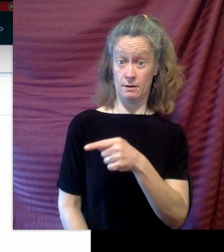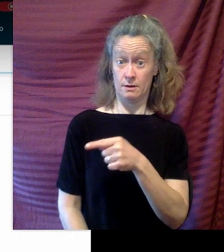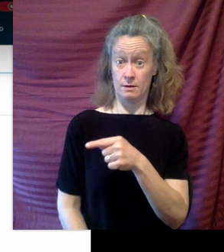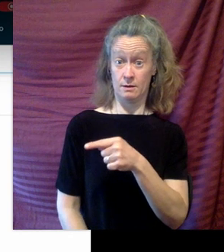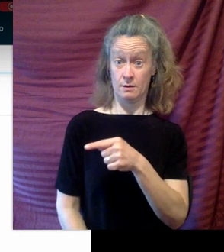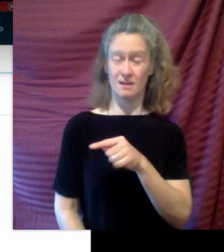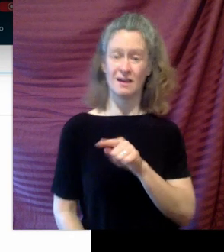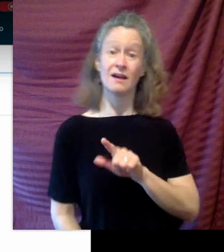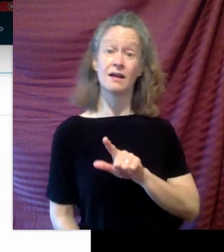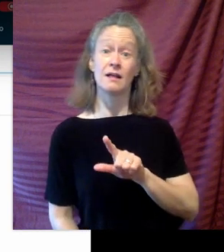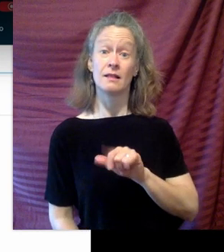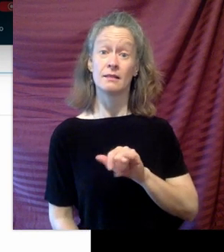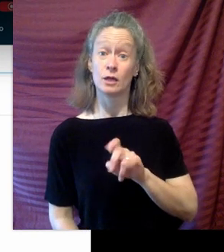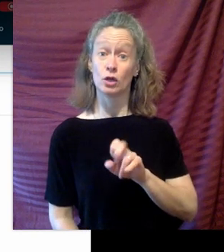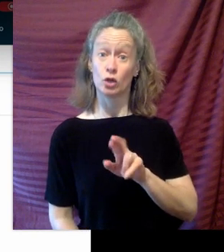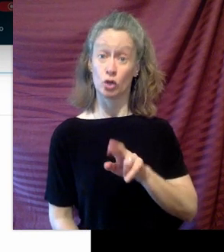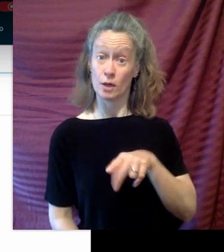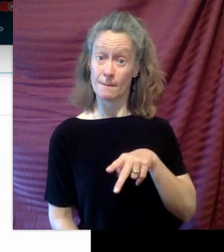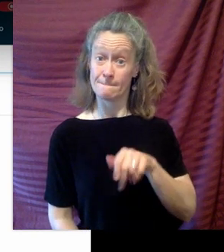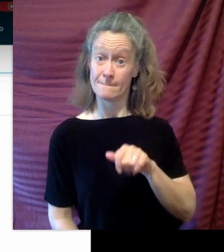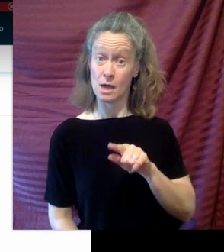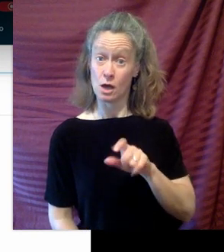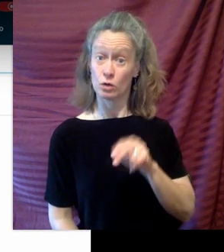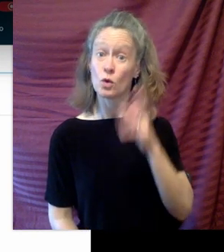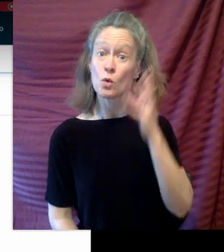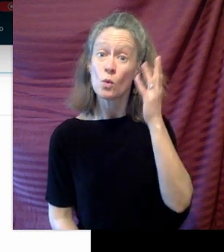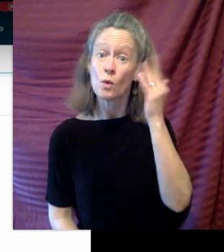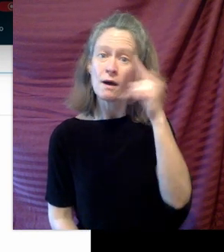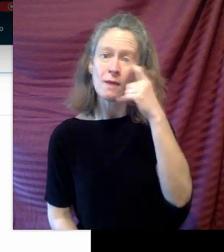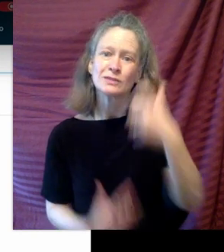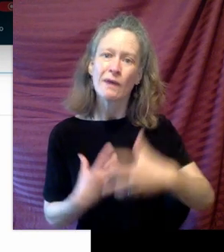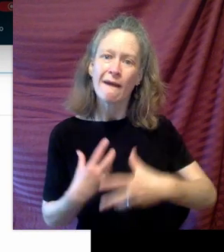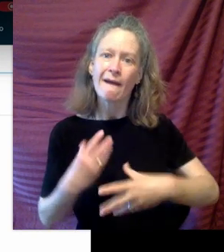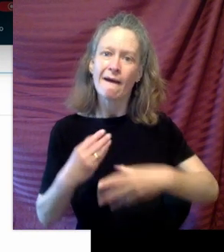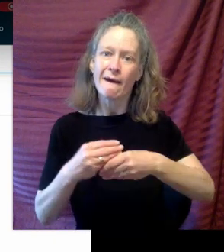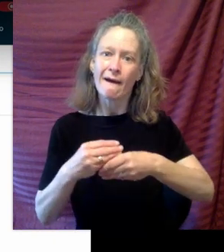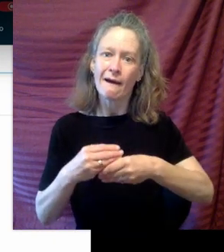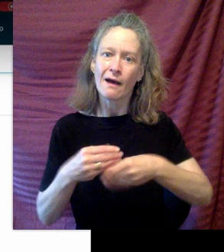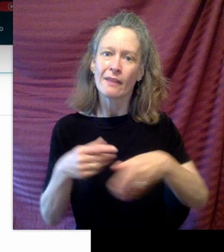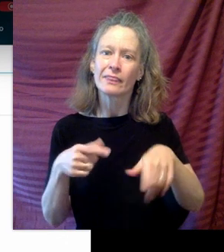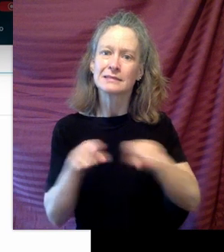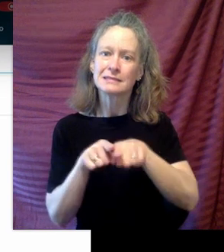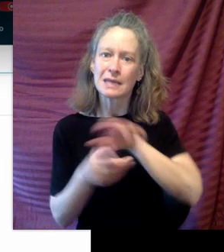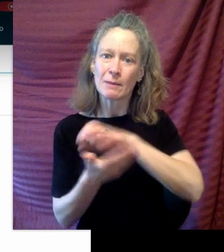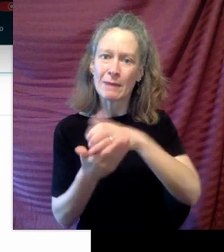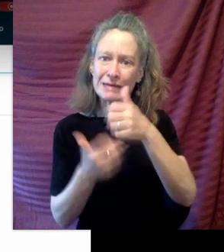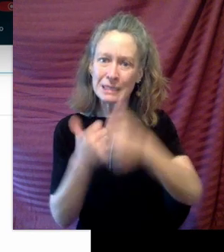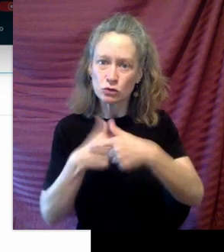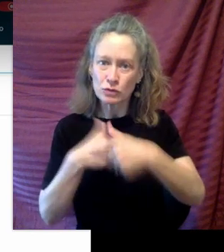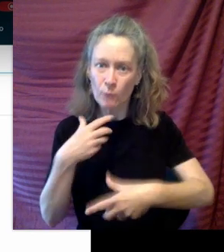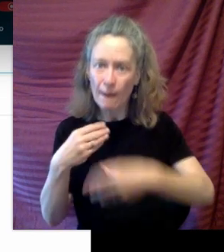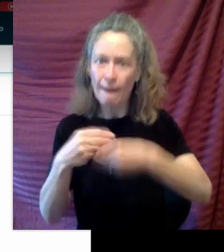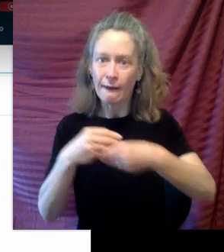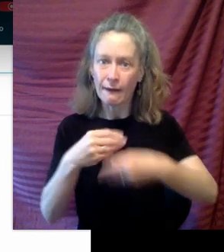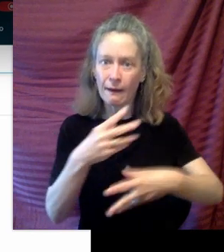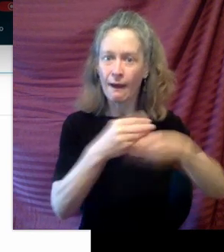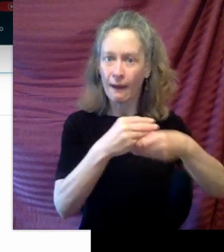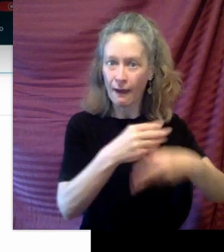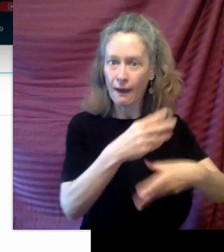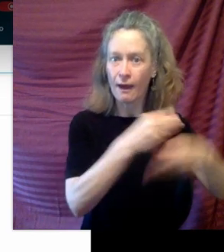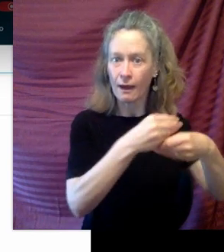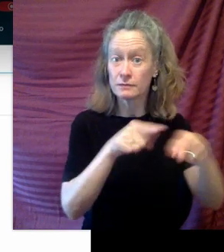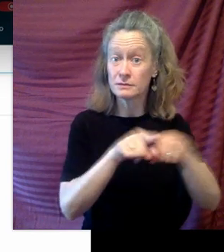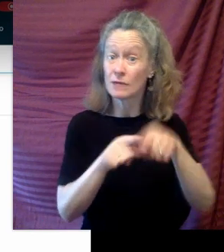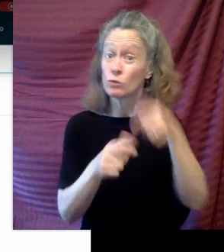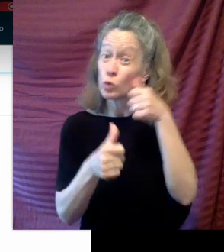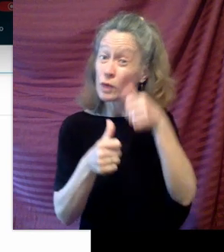is linear because we are adding by the same amount each time. Remember,